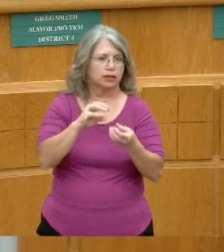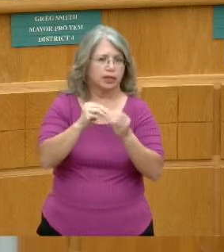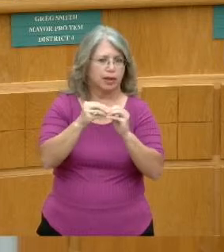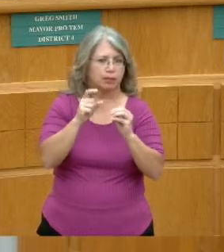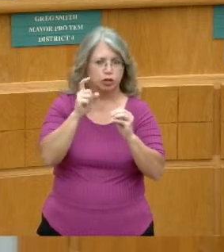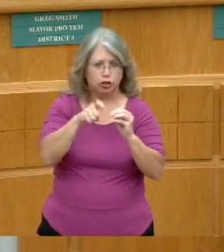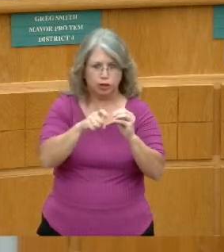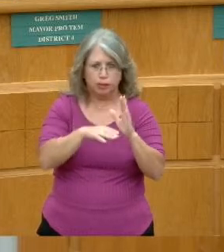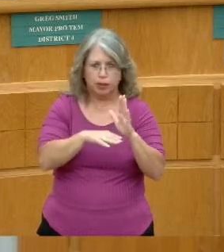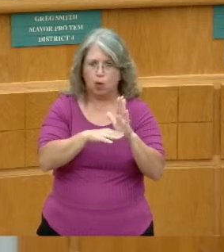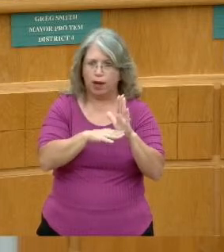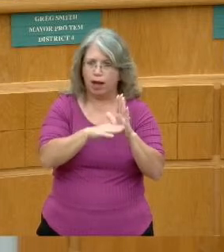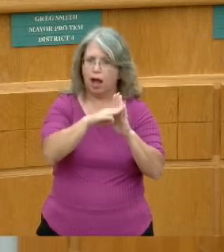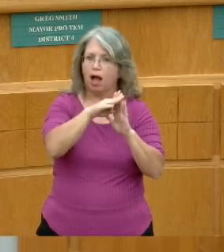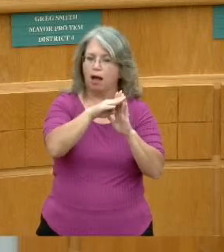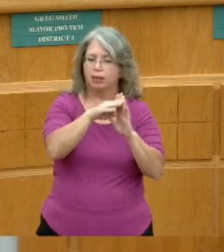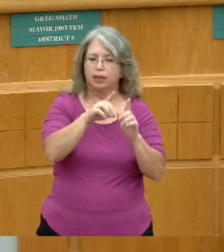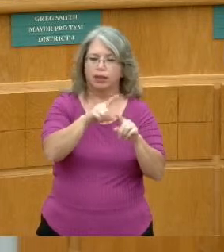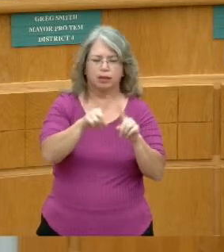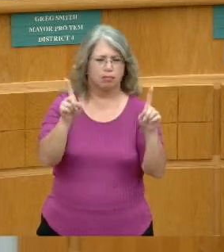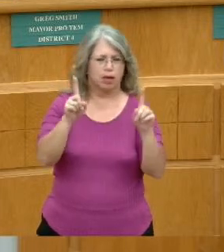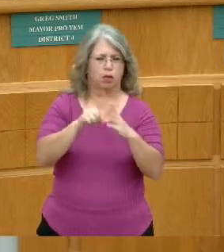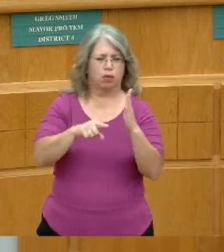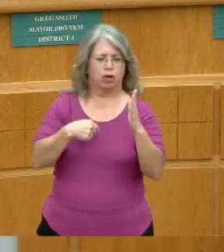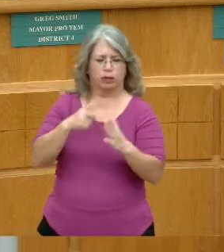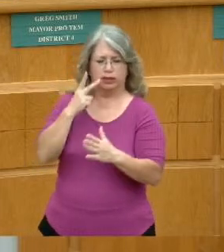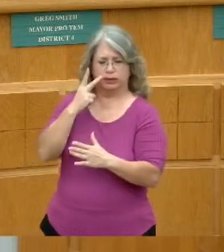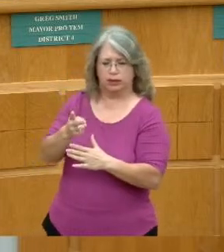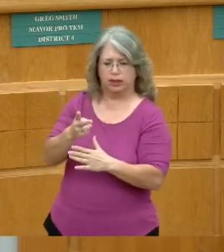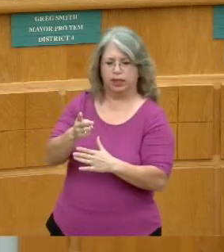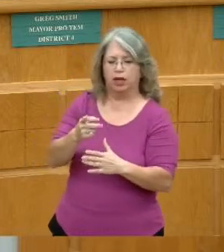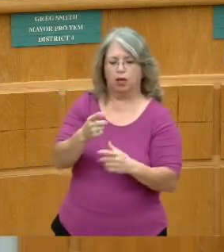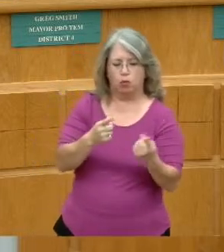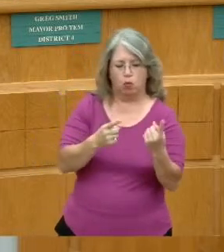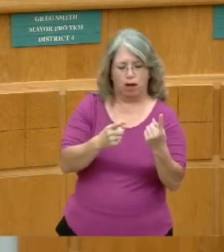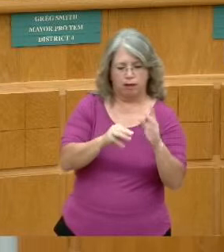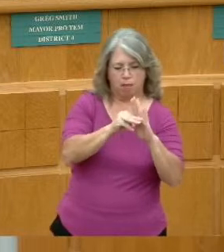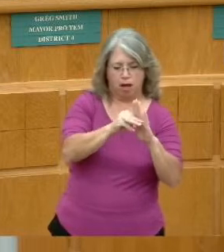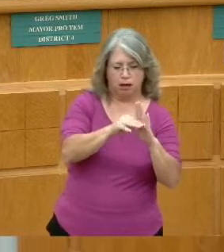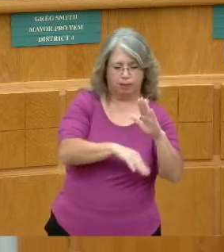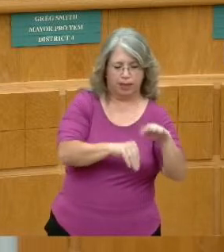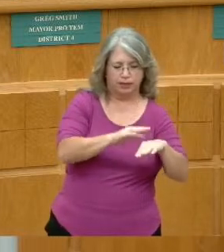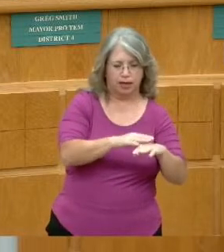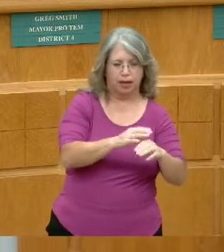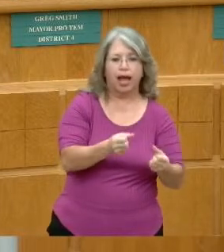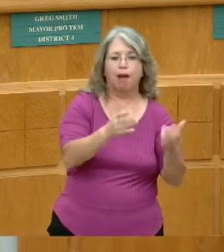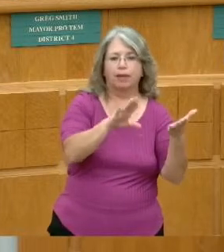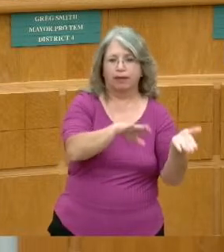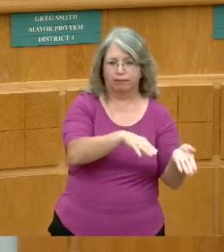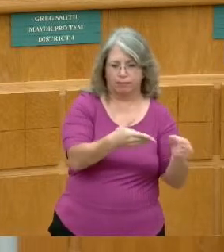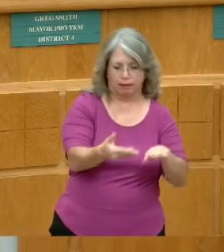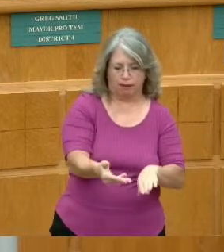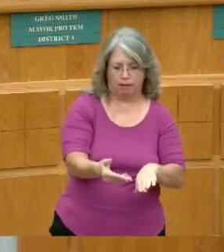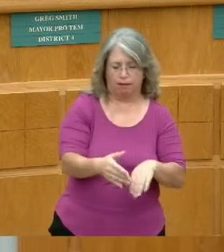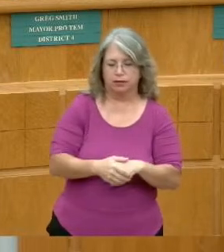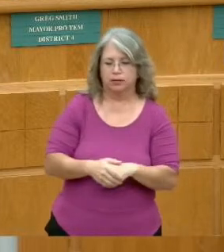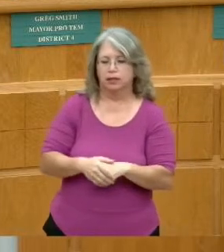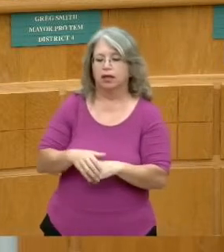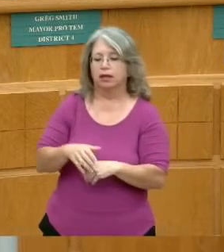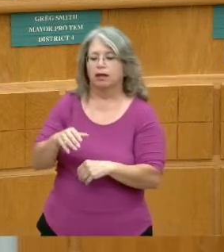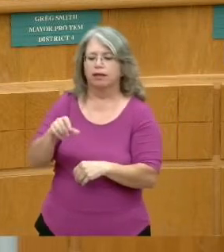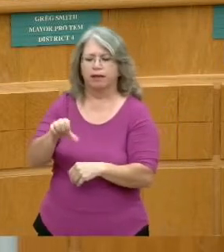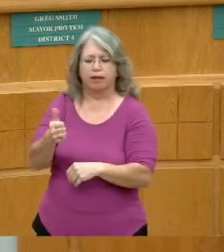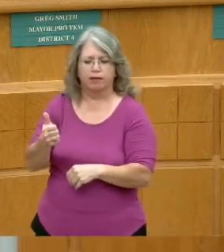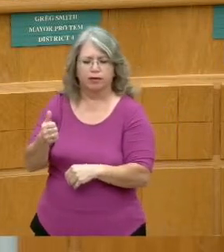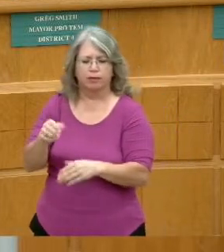models, which are one of them is based upon fatalities, the other one is based upon number of new cases, they're both